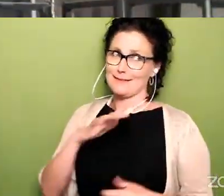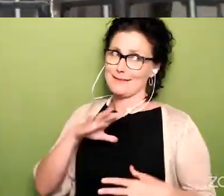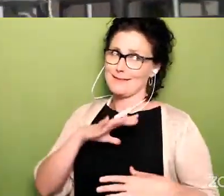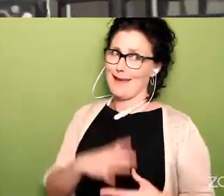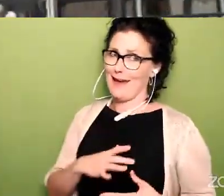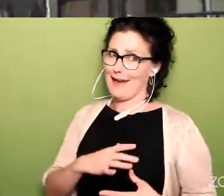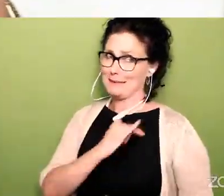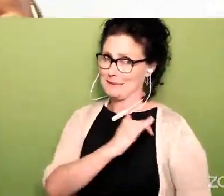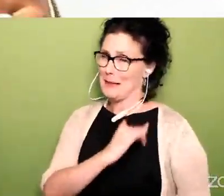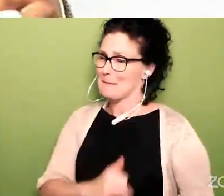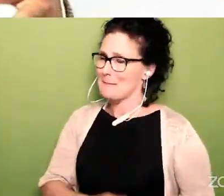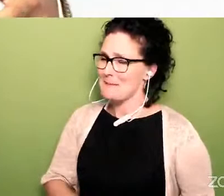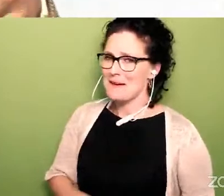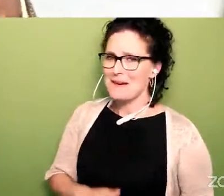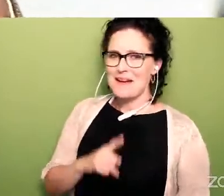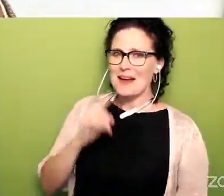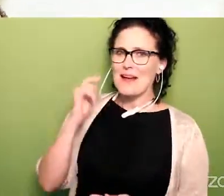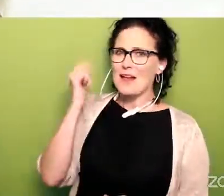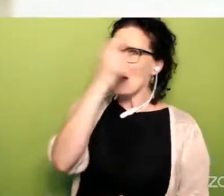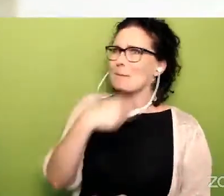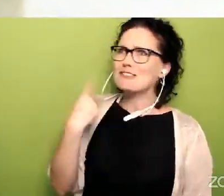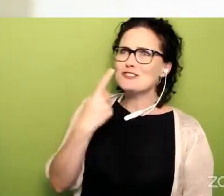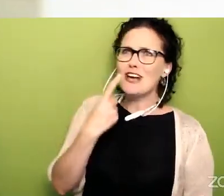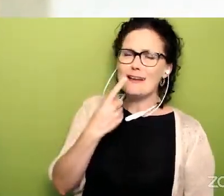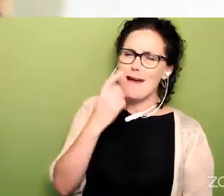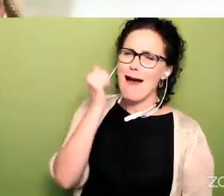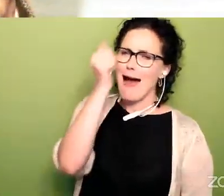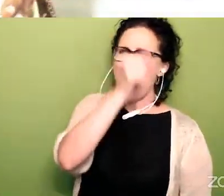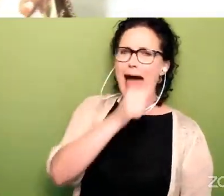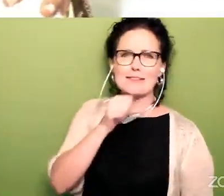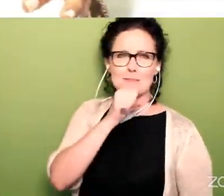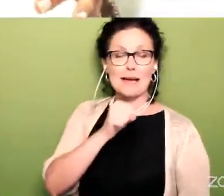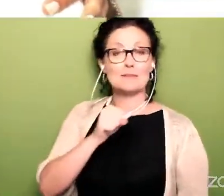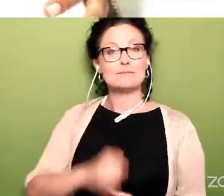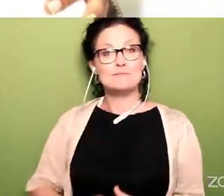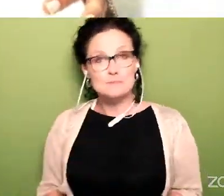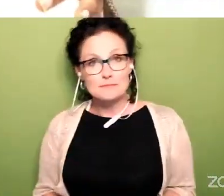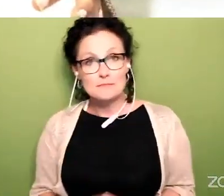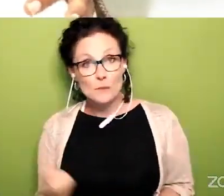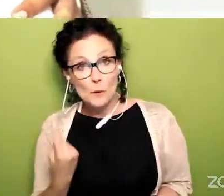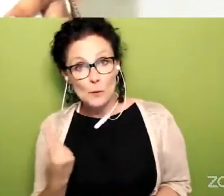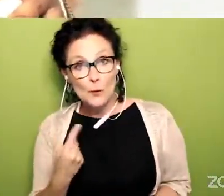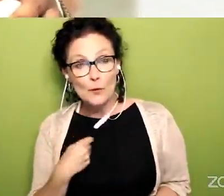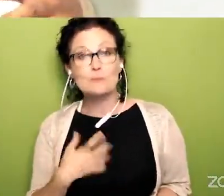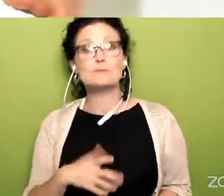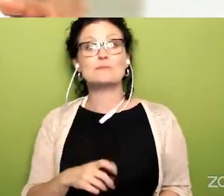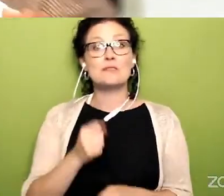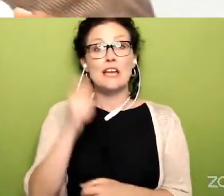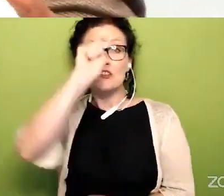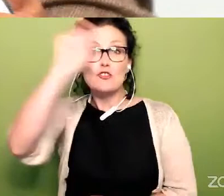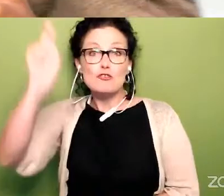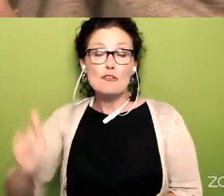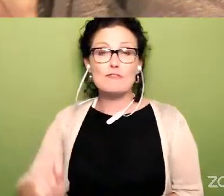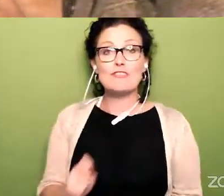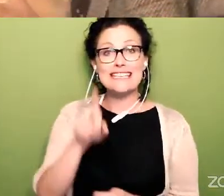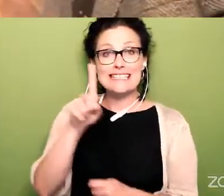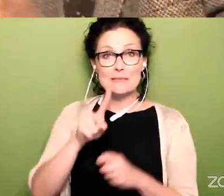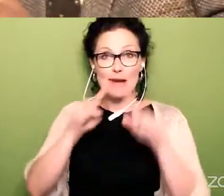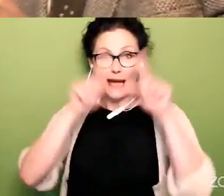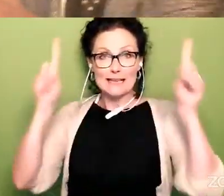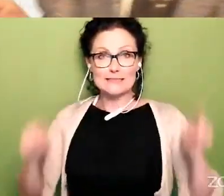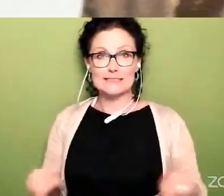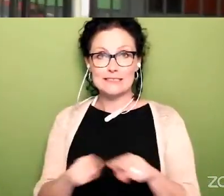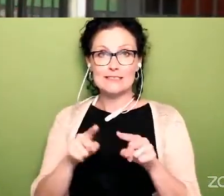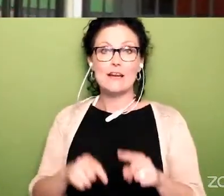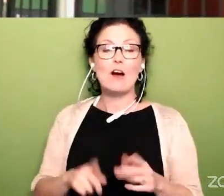in 2021. No, not that. That one, there, inside, Mandeep. We must go. What is